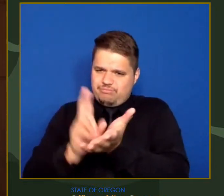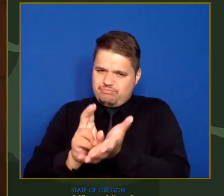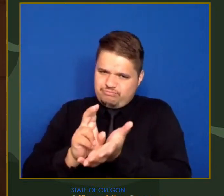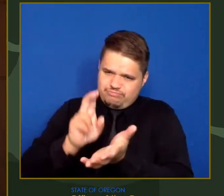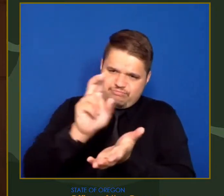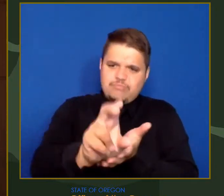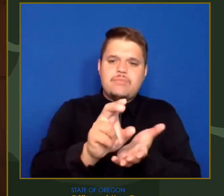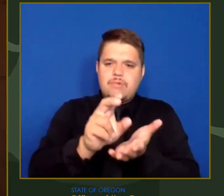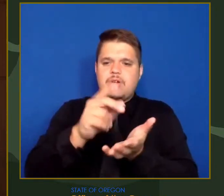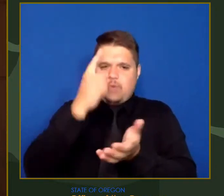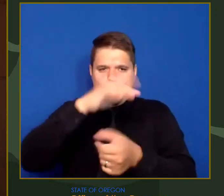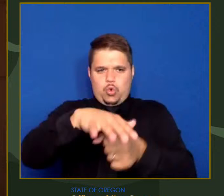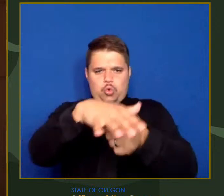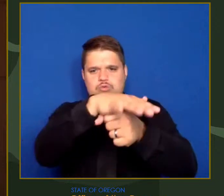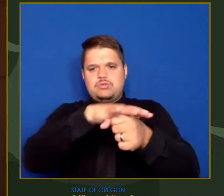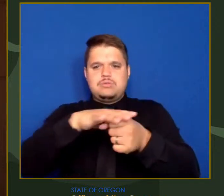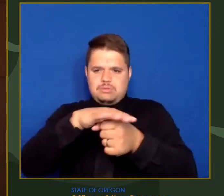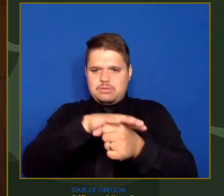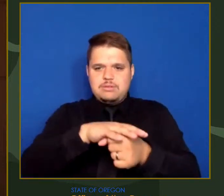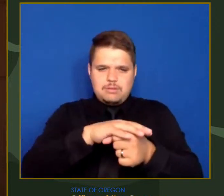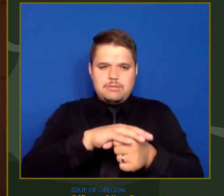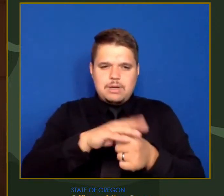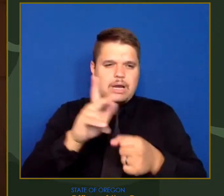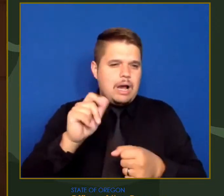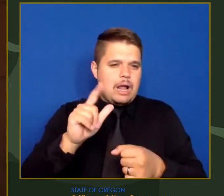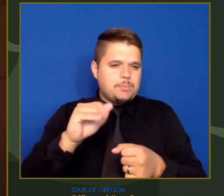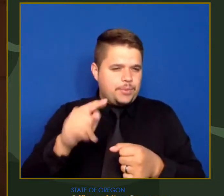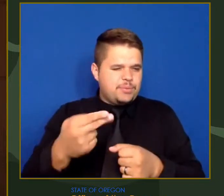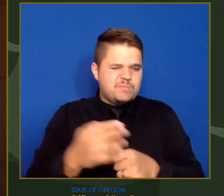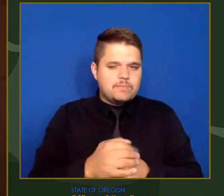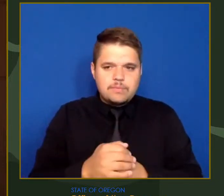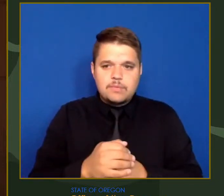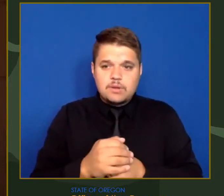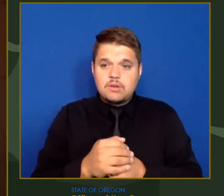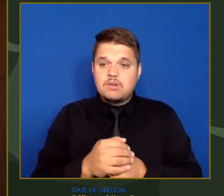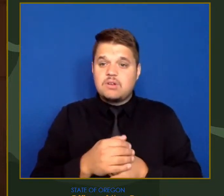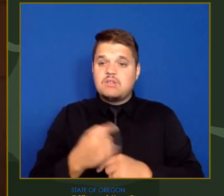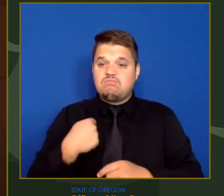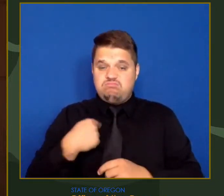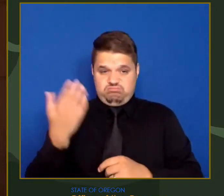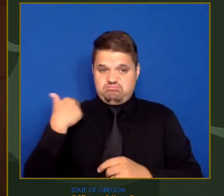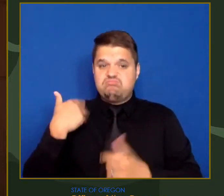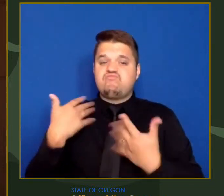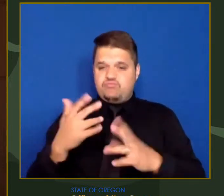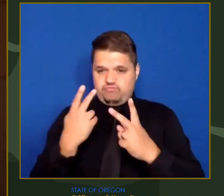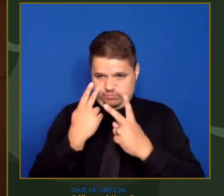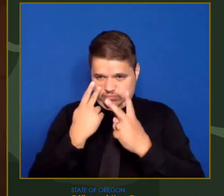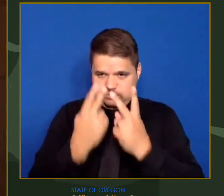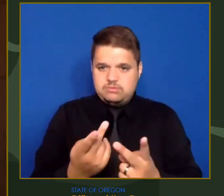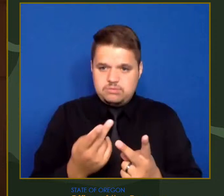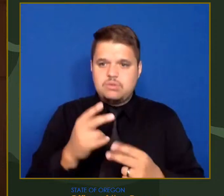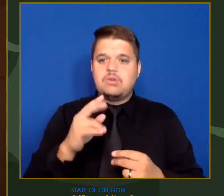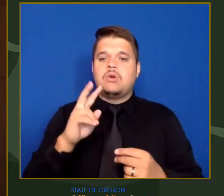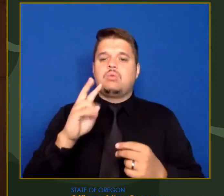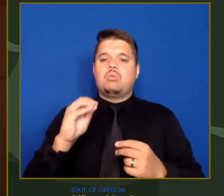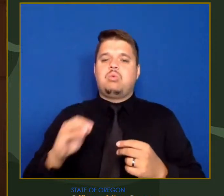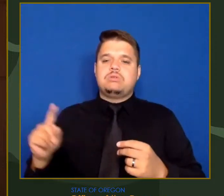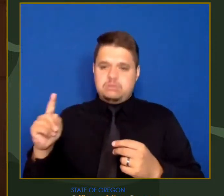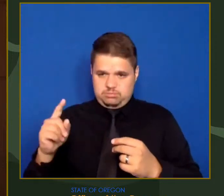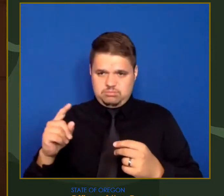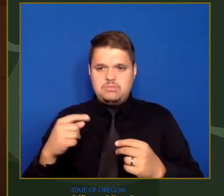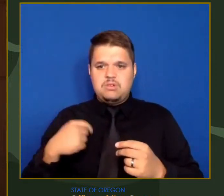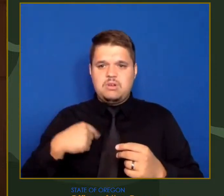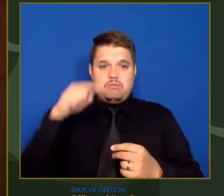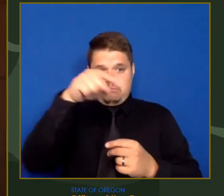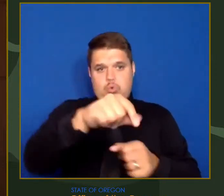will say this, Pat, I was there in 2001. When I was a member of the legislature, I went down with